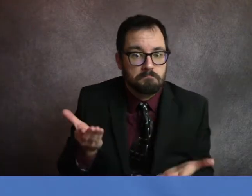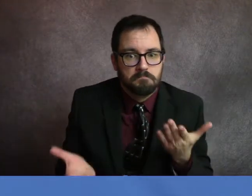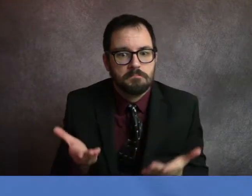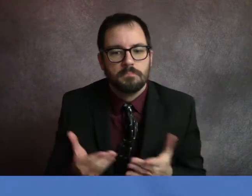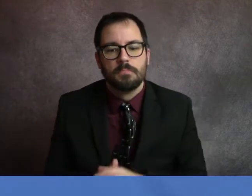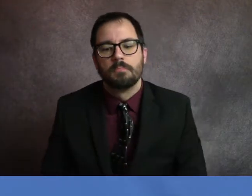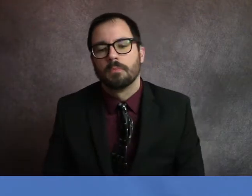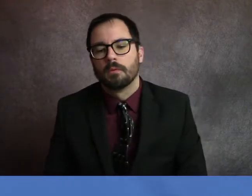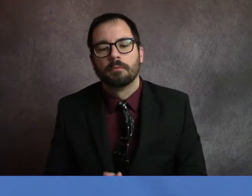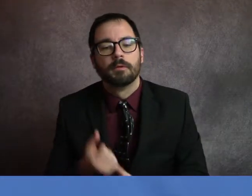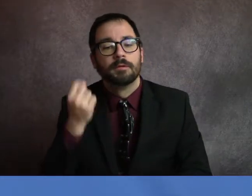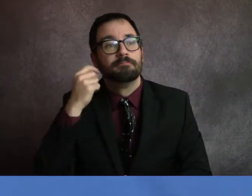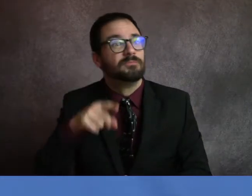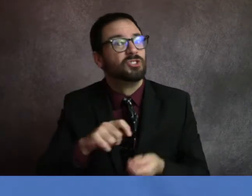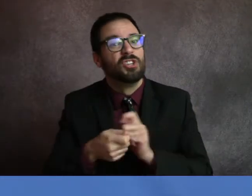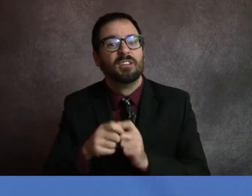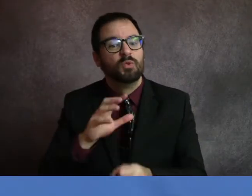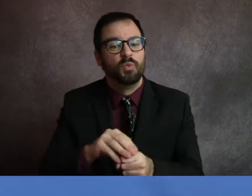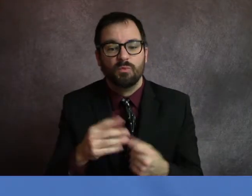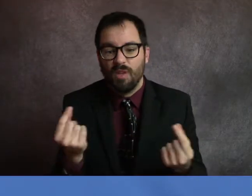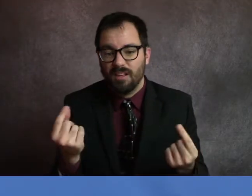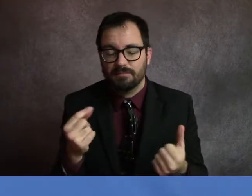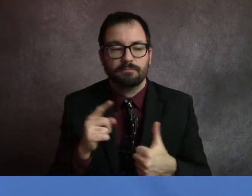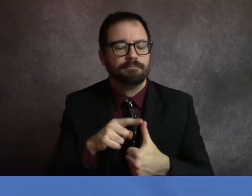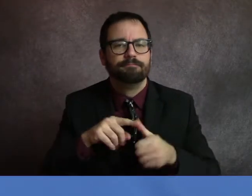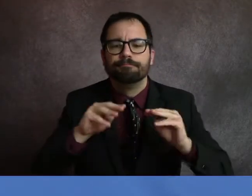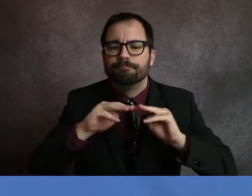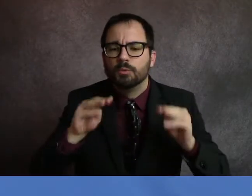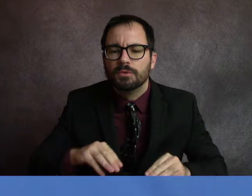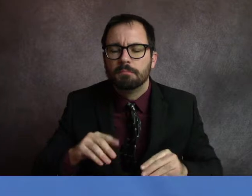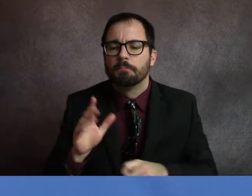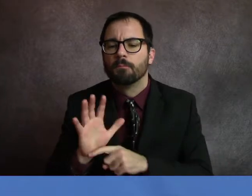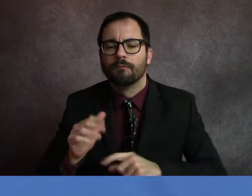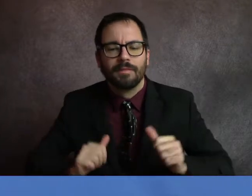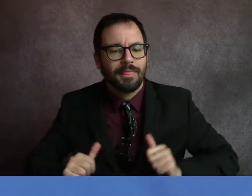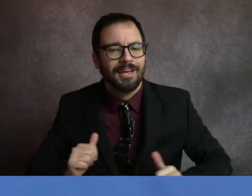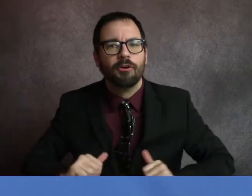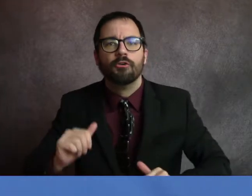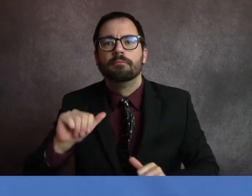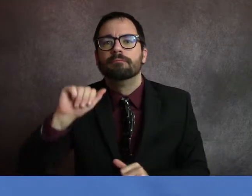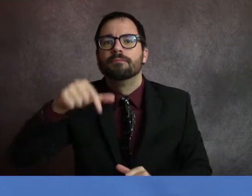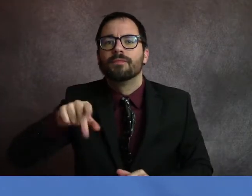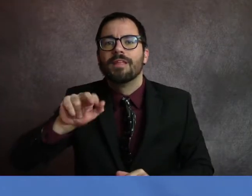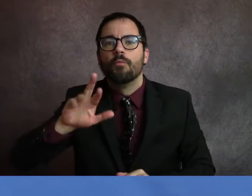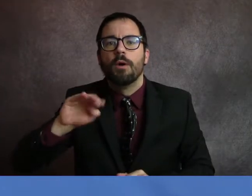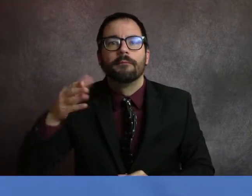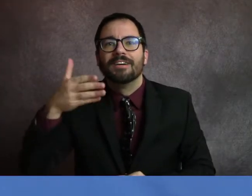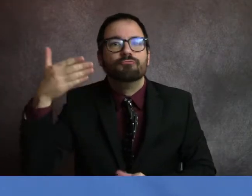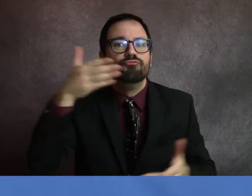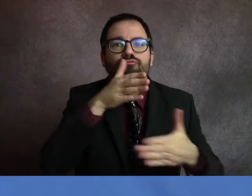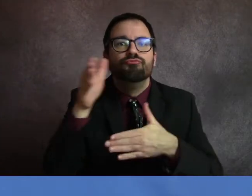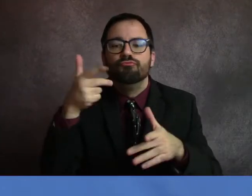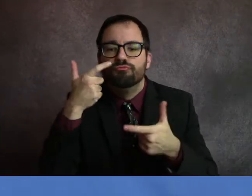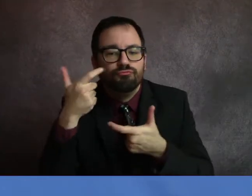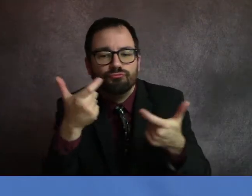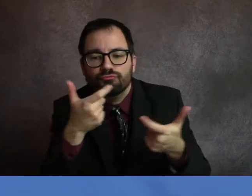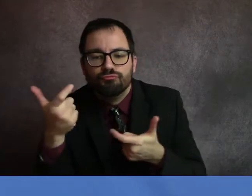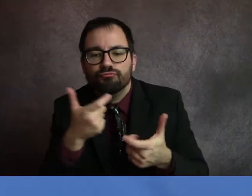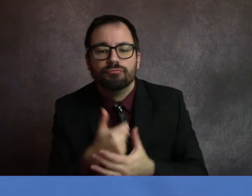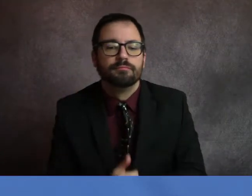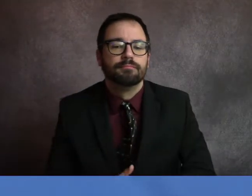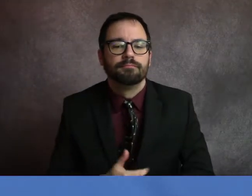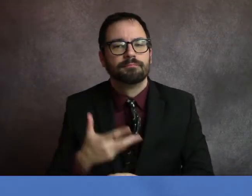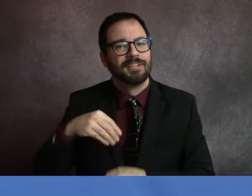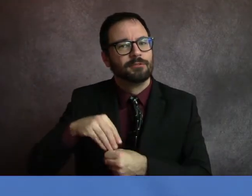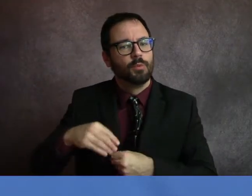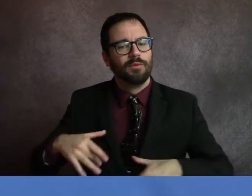changes include museum, movie theaters, aquariums, and indoor event spaces will temporarily be closed to in-person use.